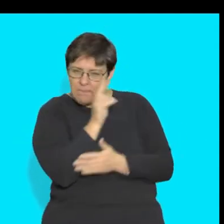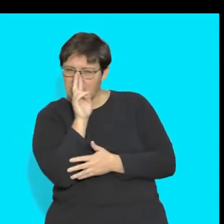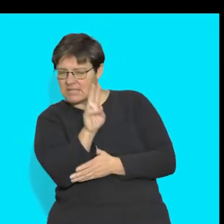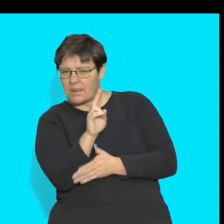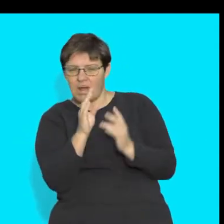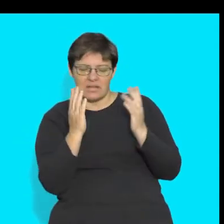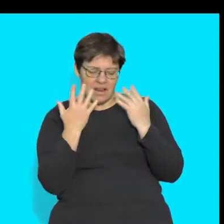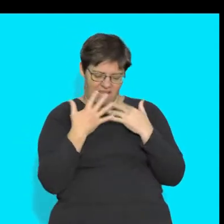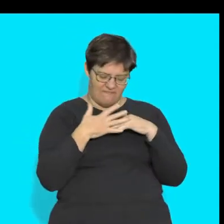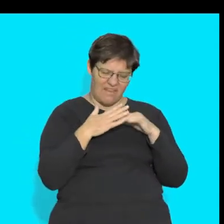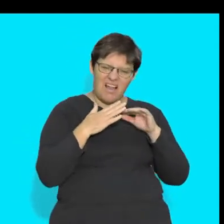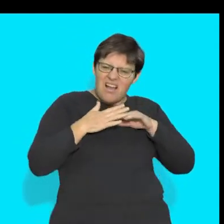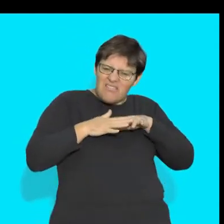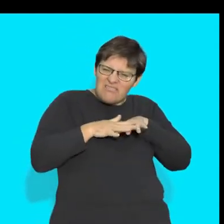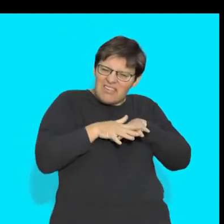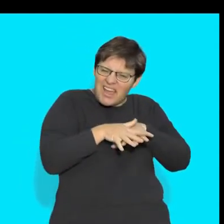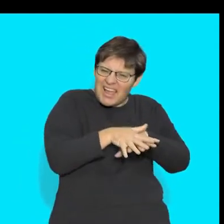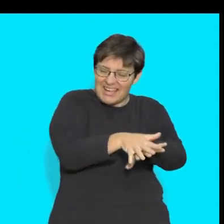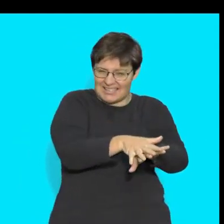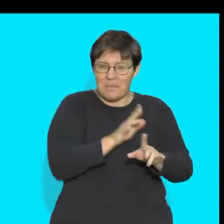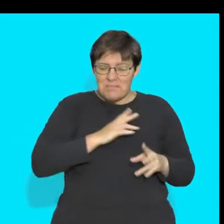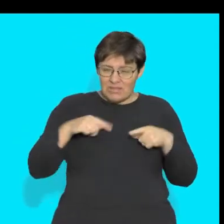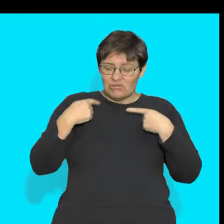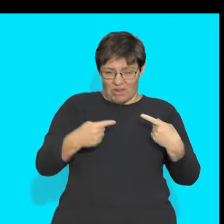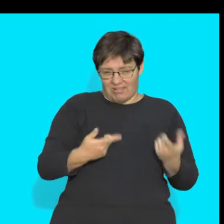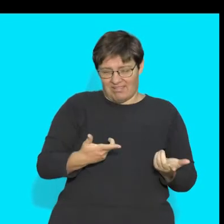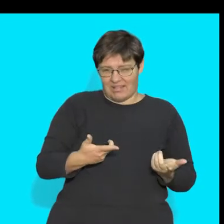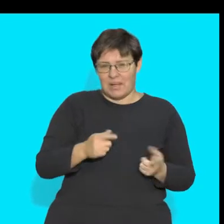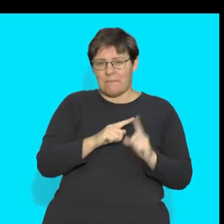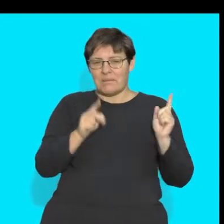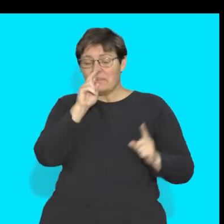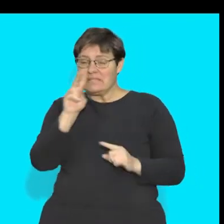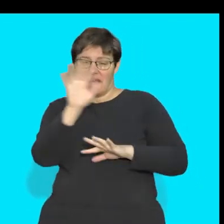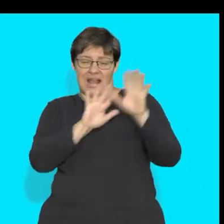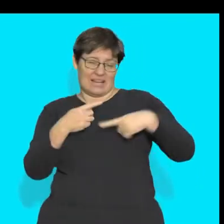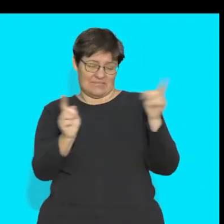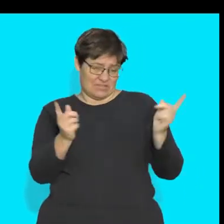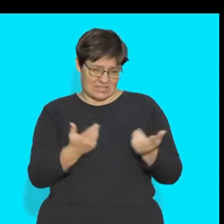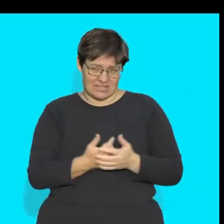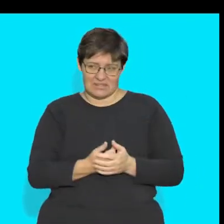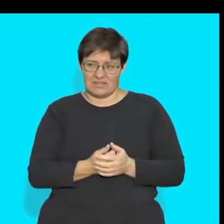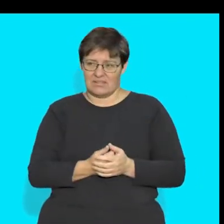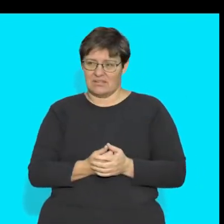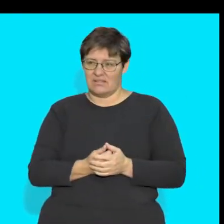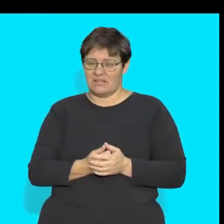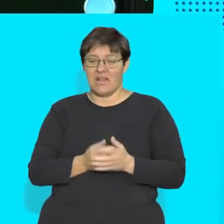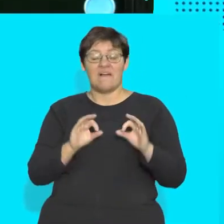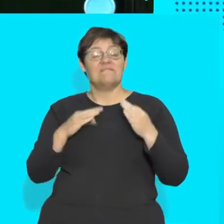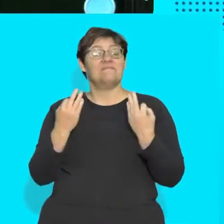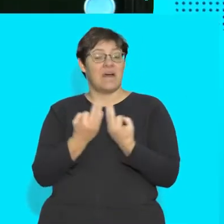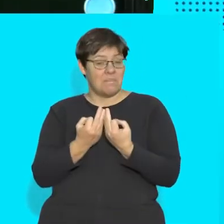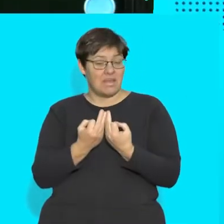see it, okay? I know I struggle, but it's how I see color. I have a family member who